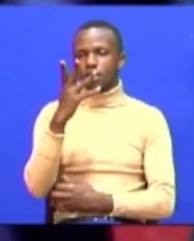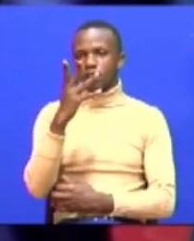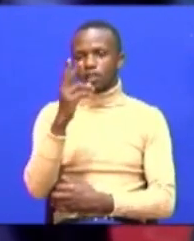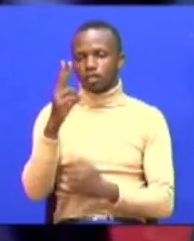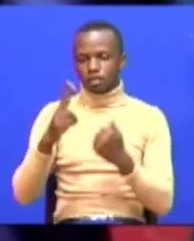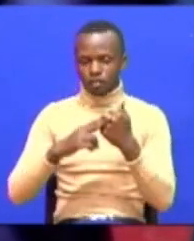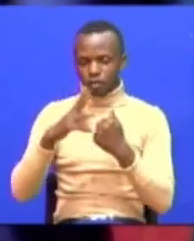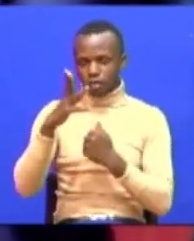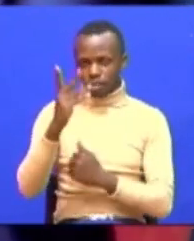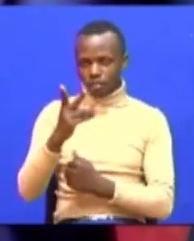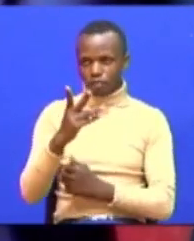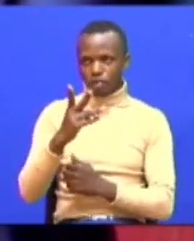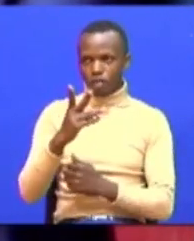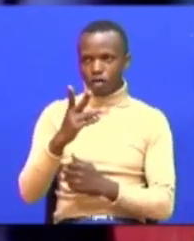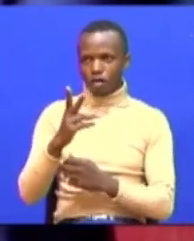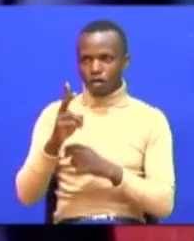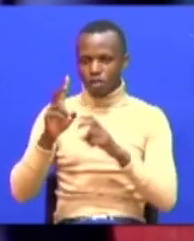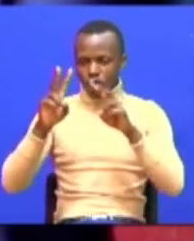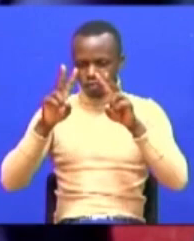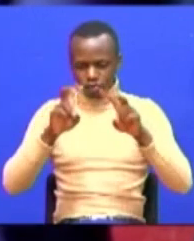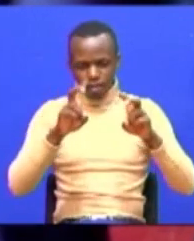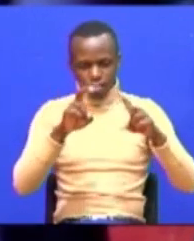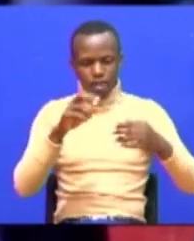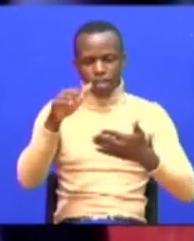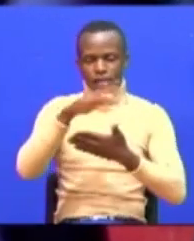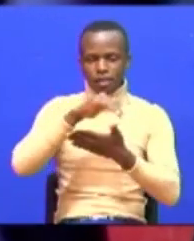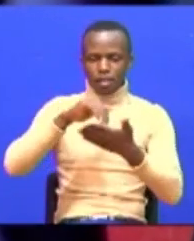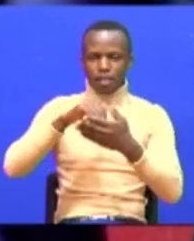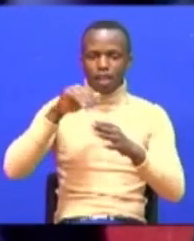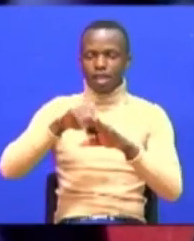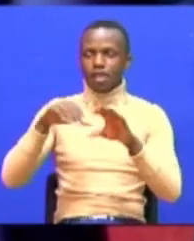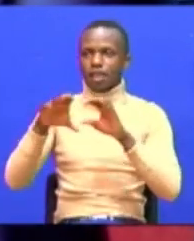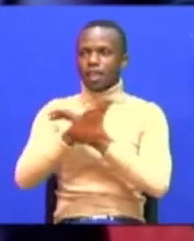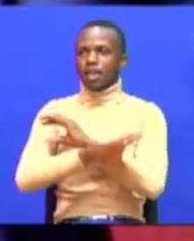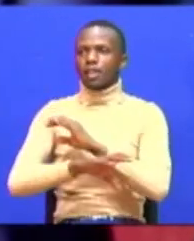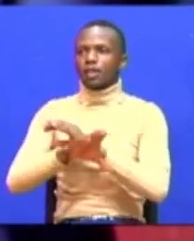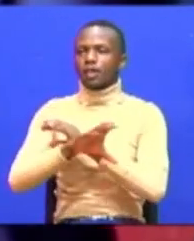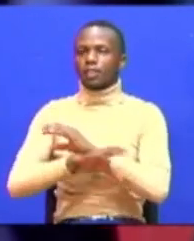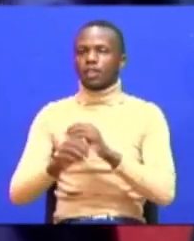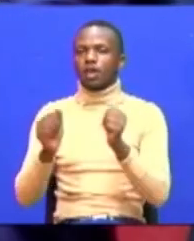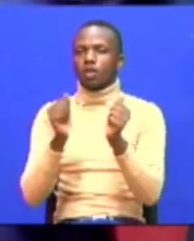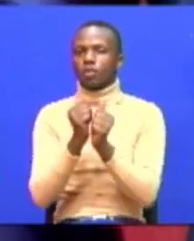32,574 examination assessment centers in the entire country, with